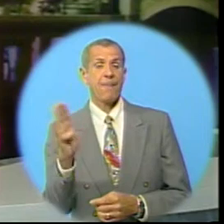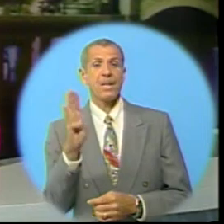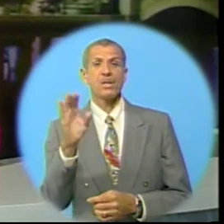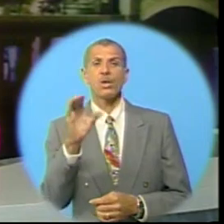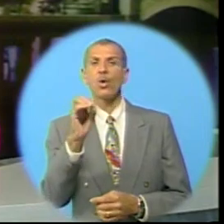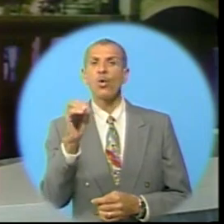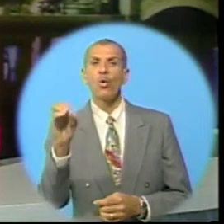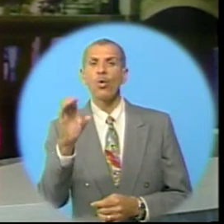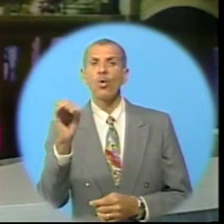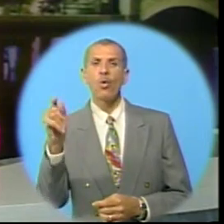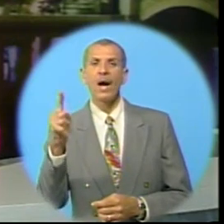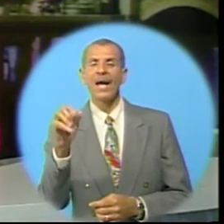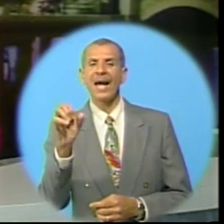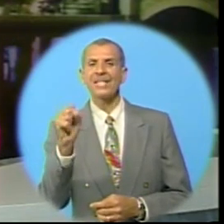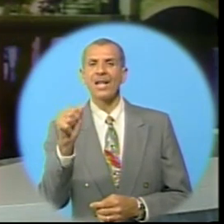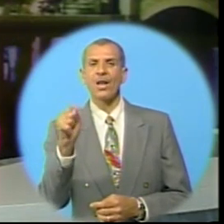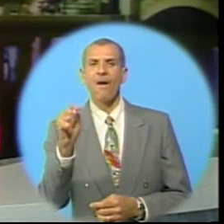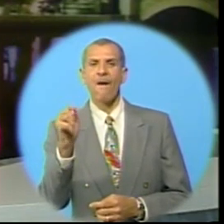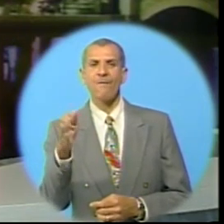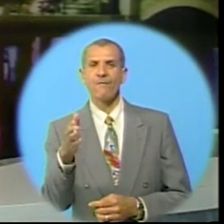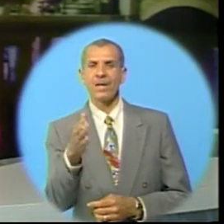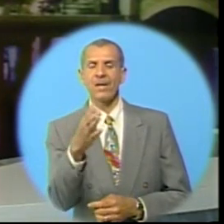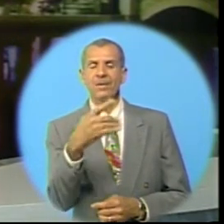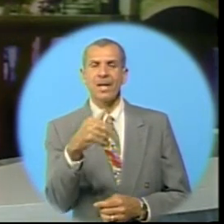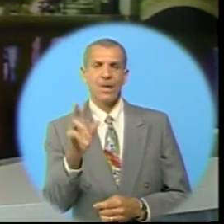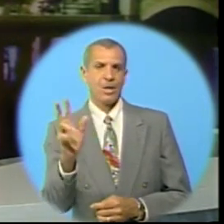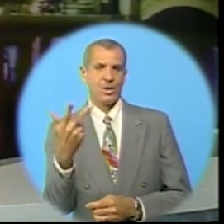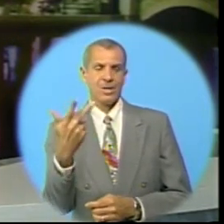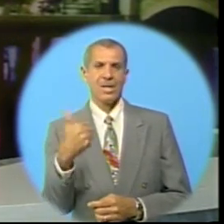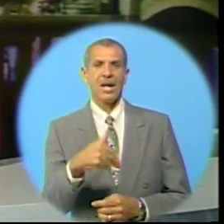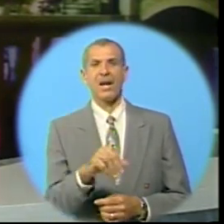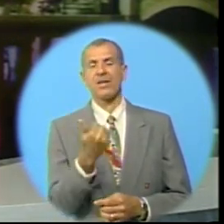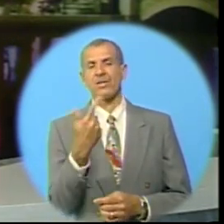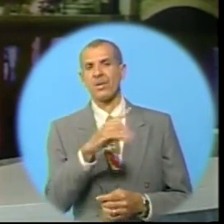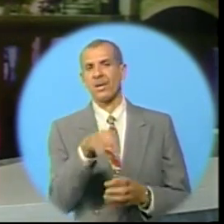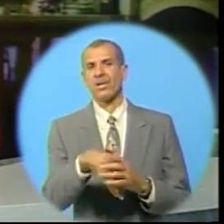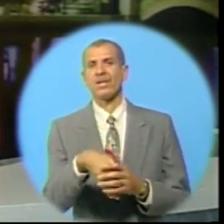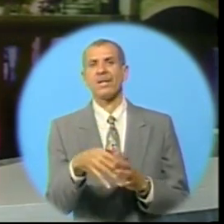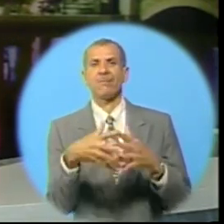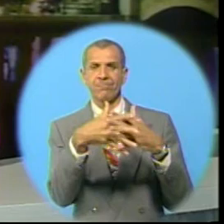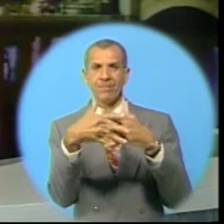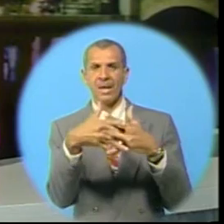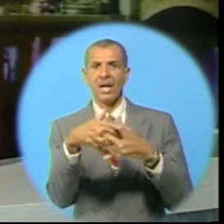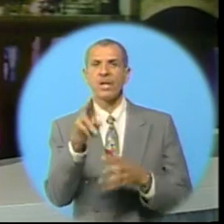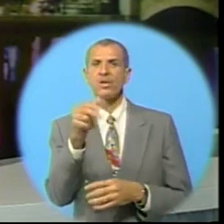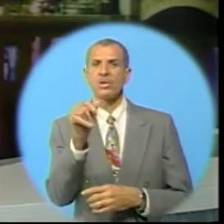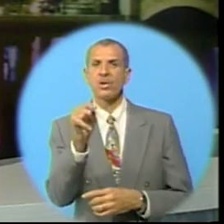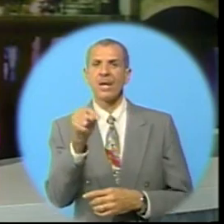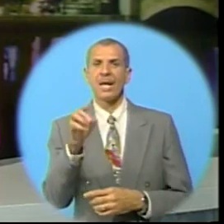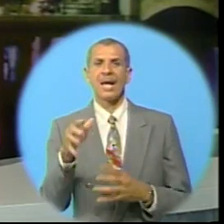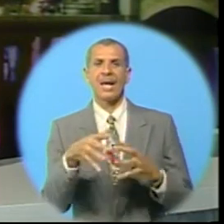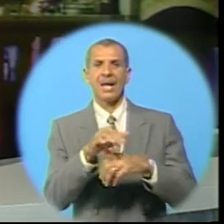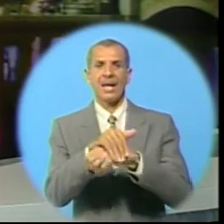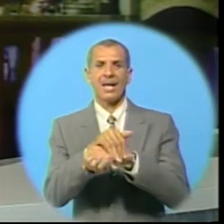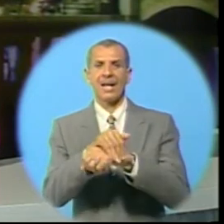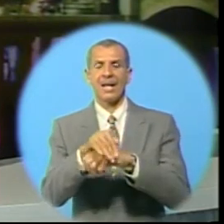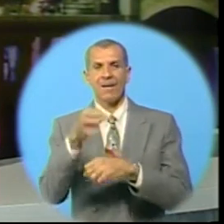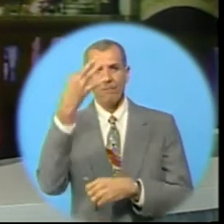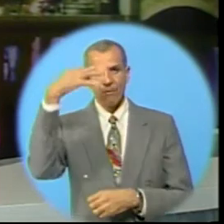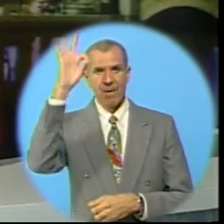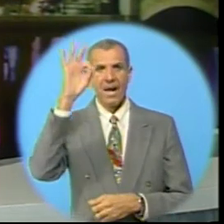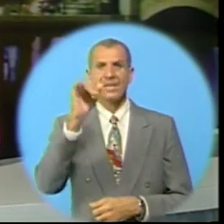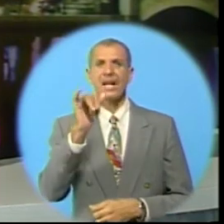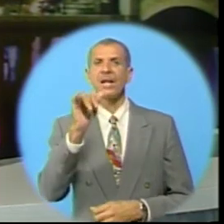were ranked 2nd and 3rd respectively. Other countries making the list include the United States, Hungary, England, France,